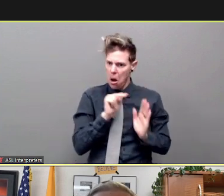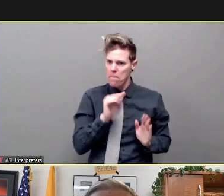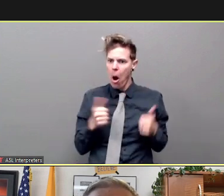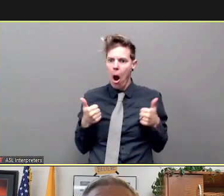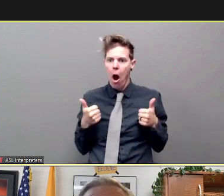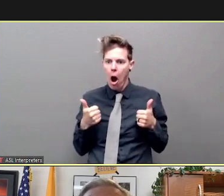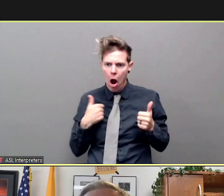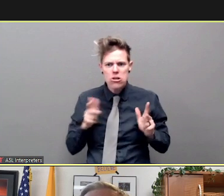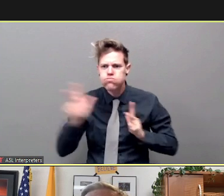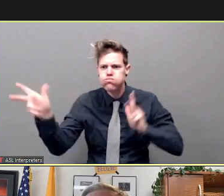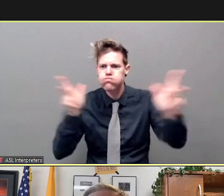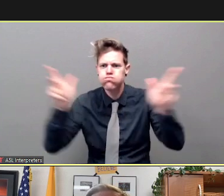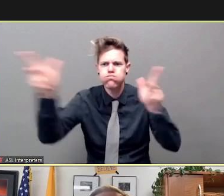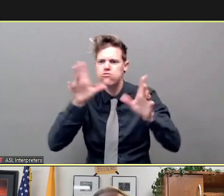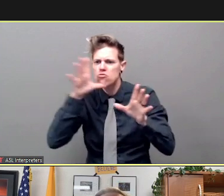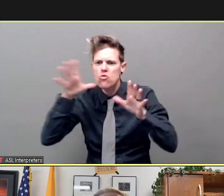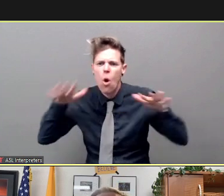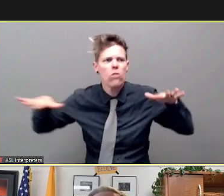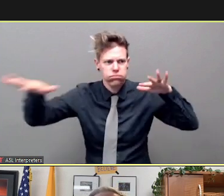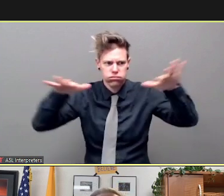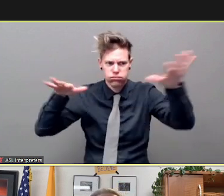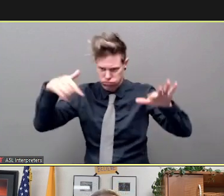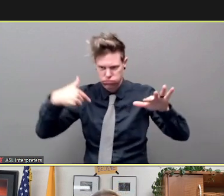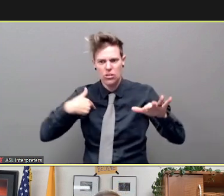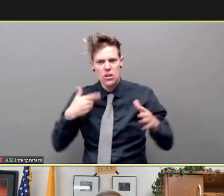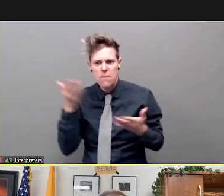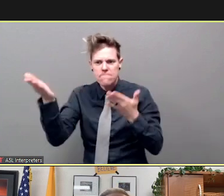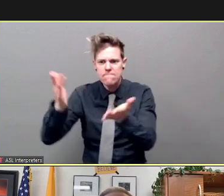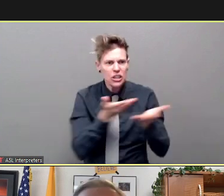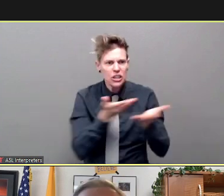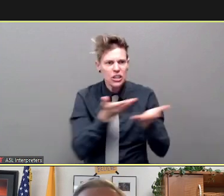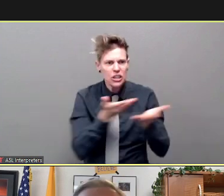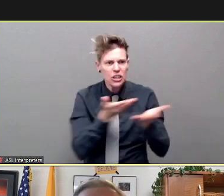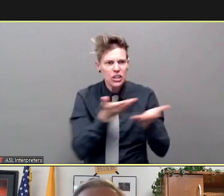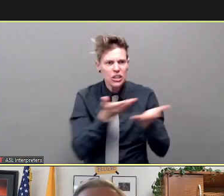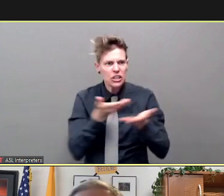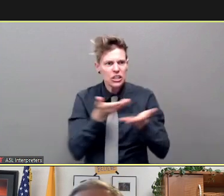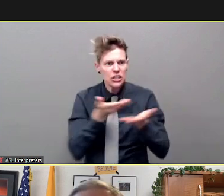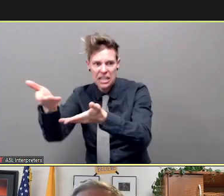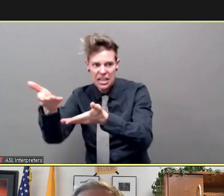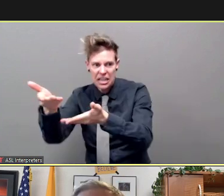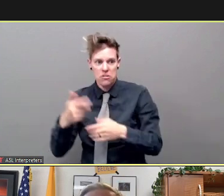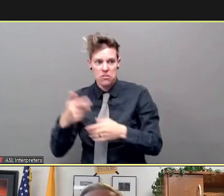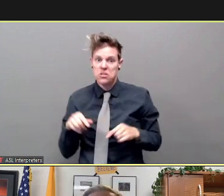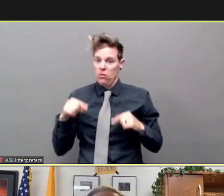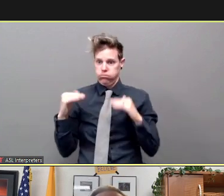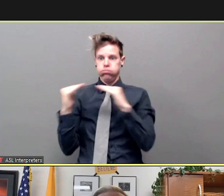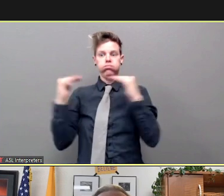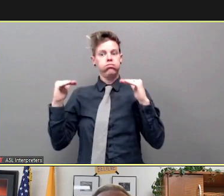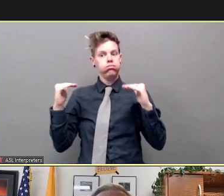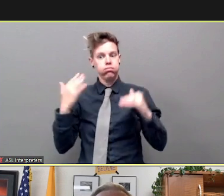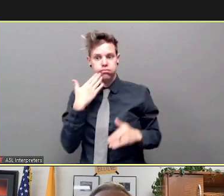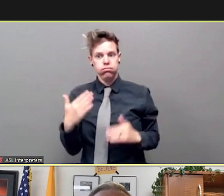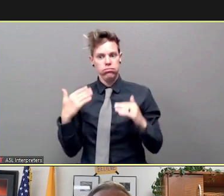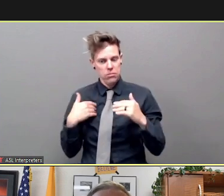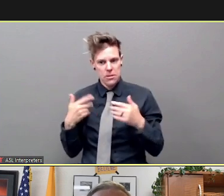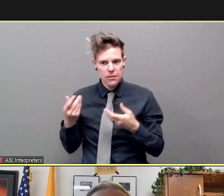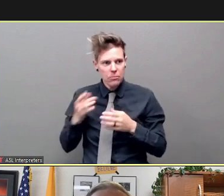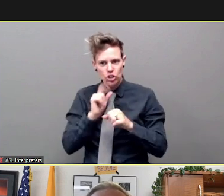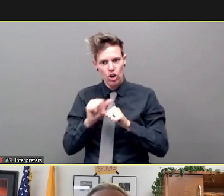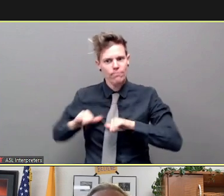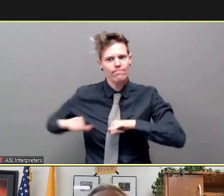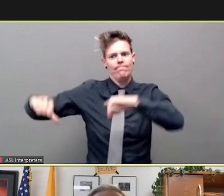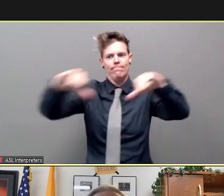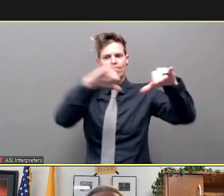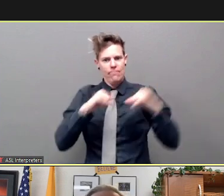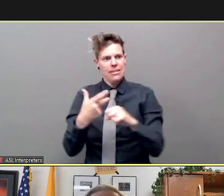New Mexico, that treatment rate is equal. And I want to thank Presbyterian. Again, we've shown that data in the past, but thank them for their